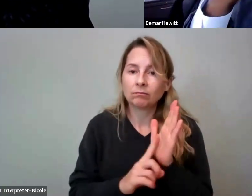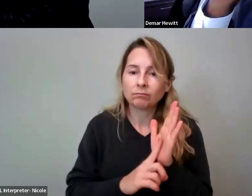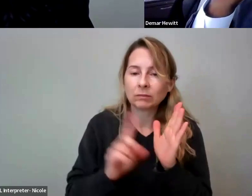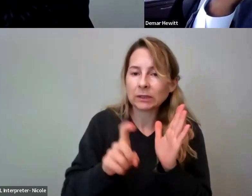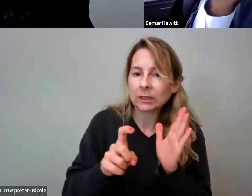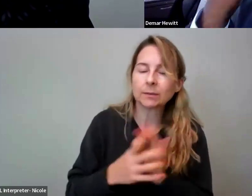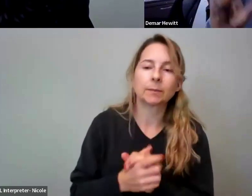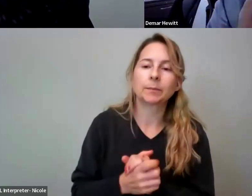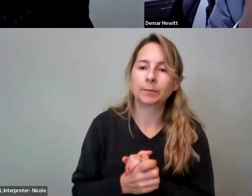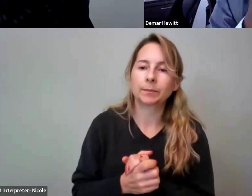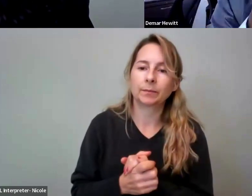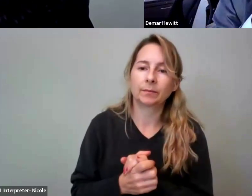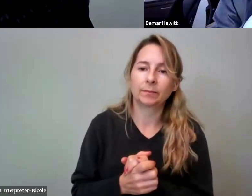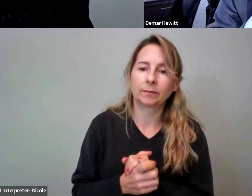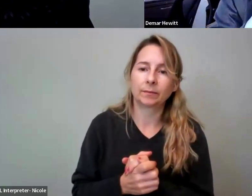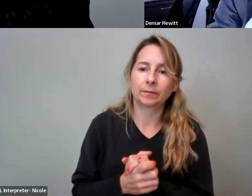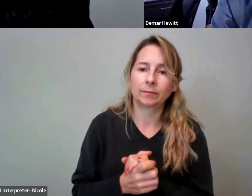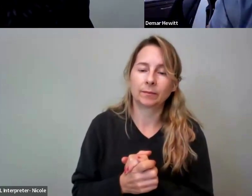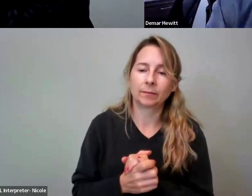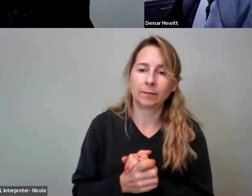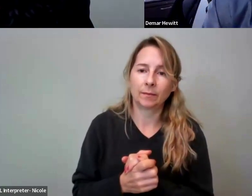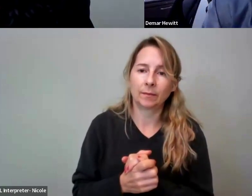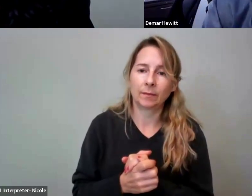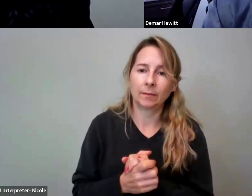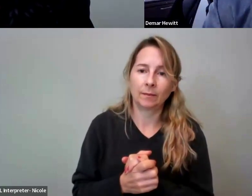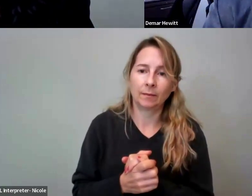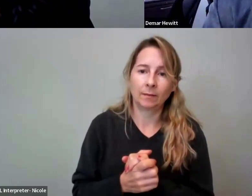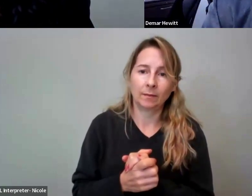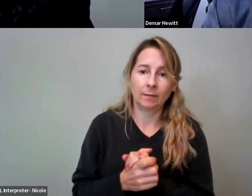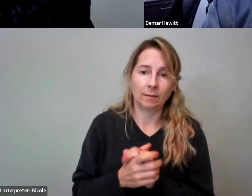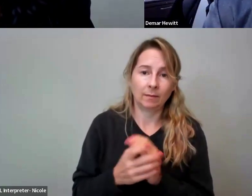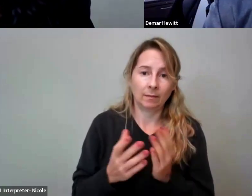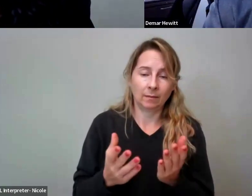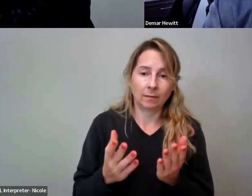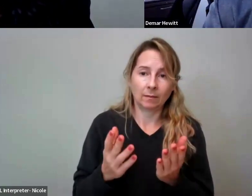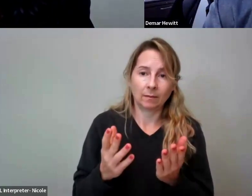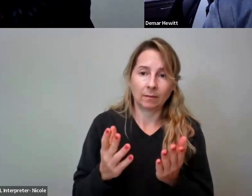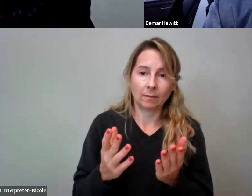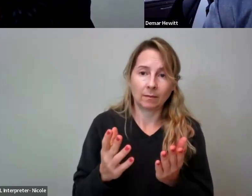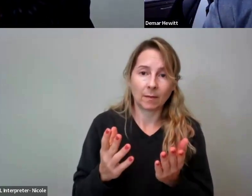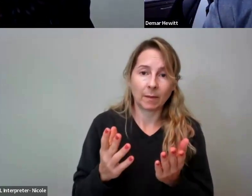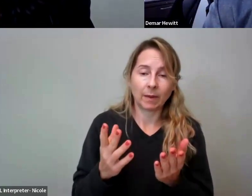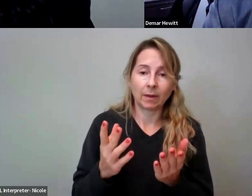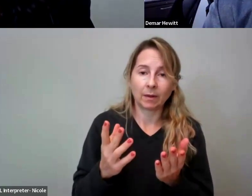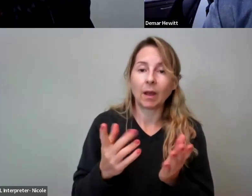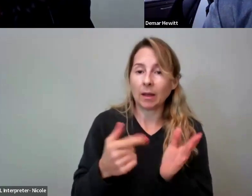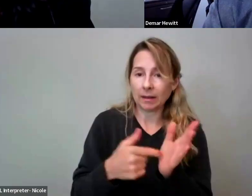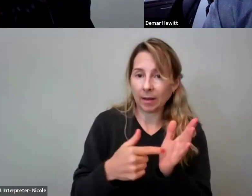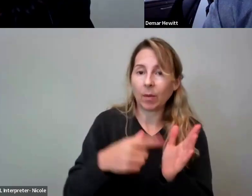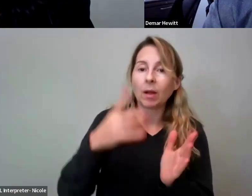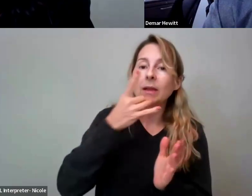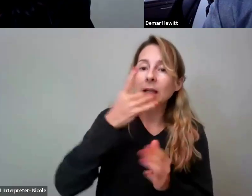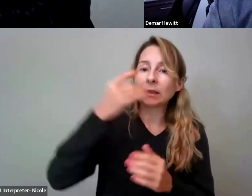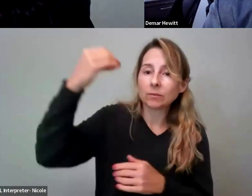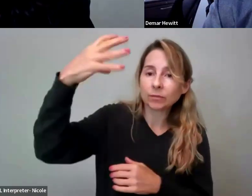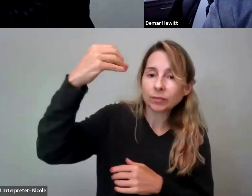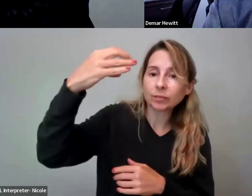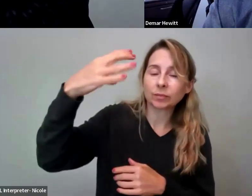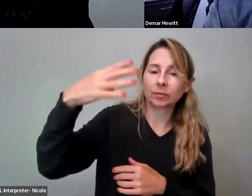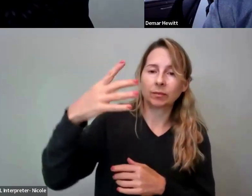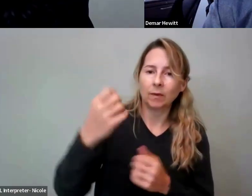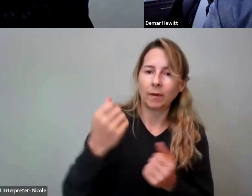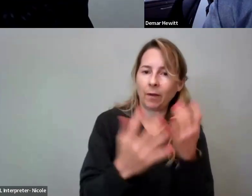seen, would be able to see, for example, the person would be able to see flashing lights when there's a fire alarm